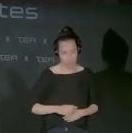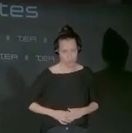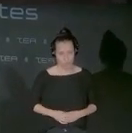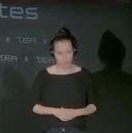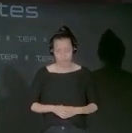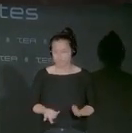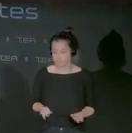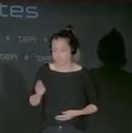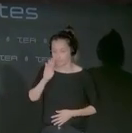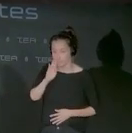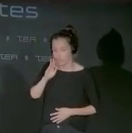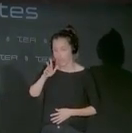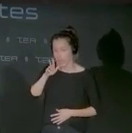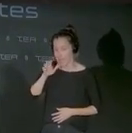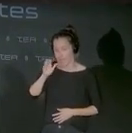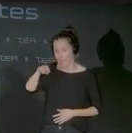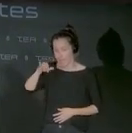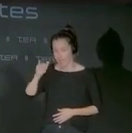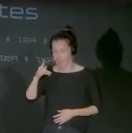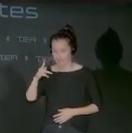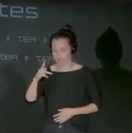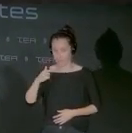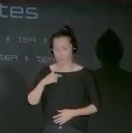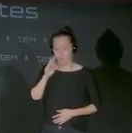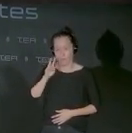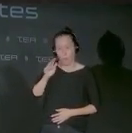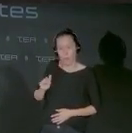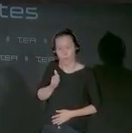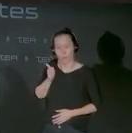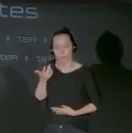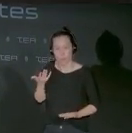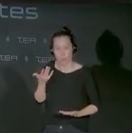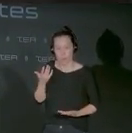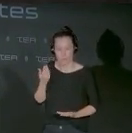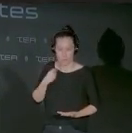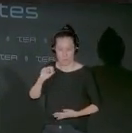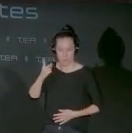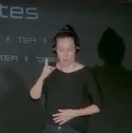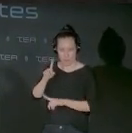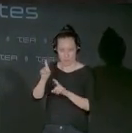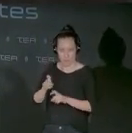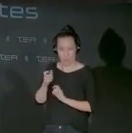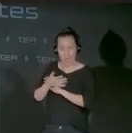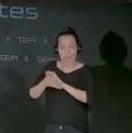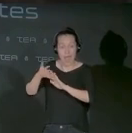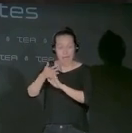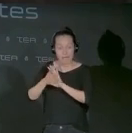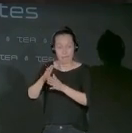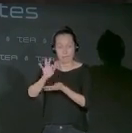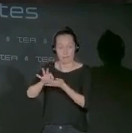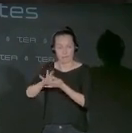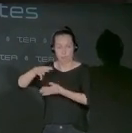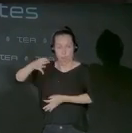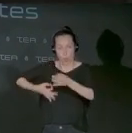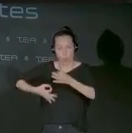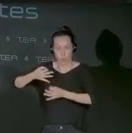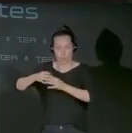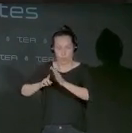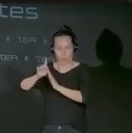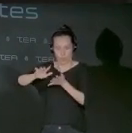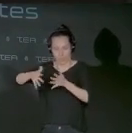developing virtual worlds, coming back to the previous question, is the development of legal services, because virtual worlds do not